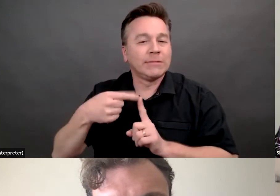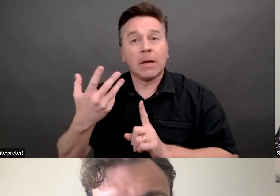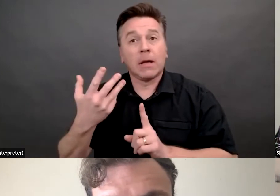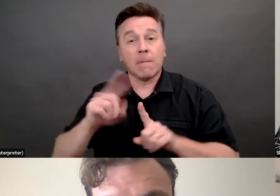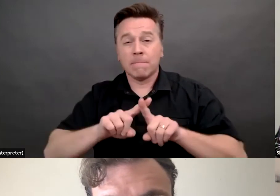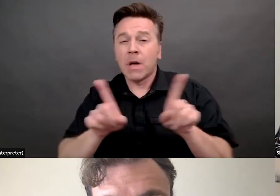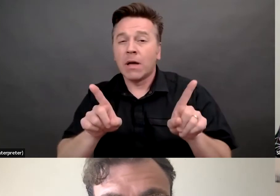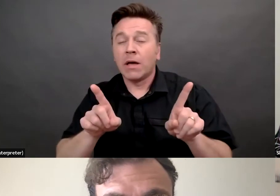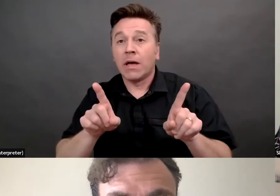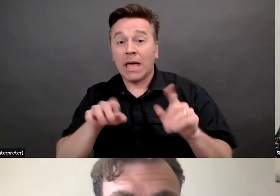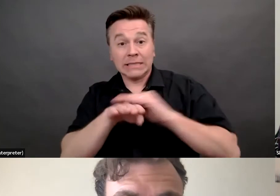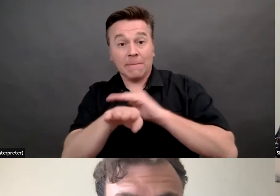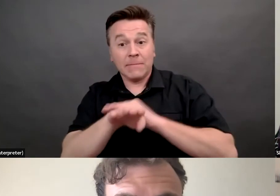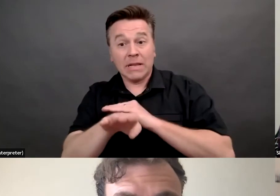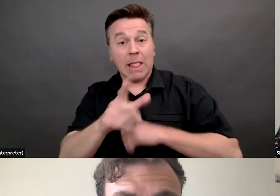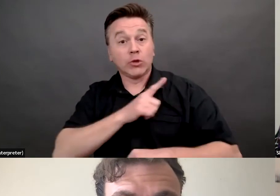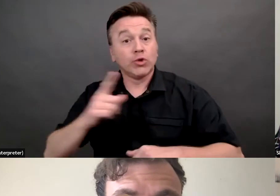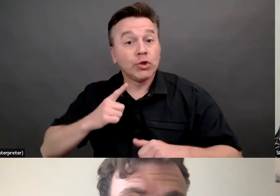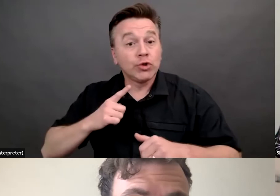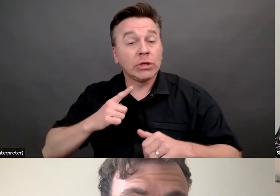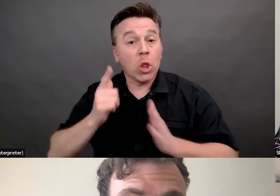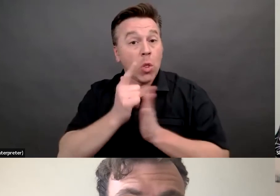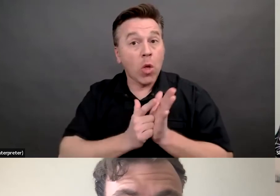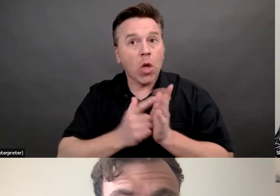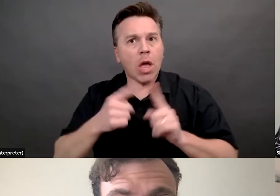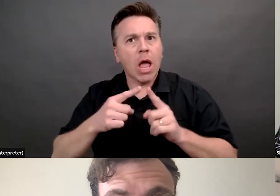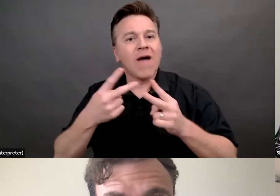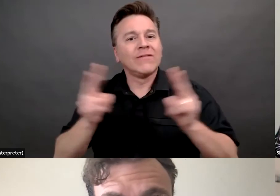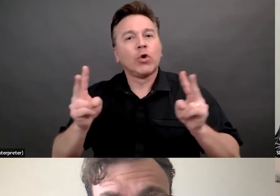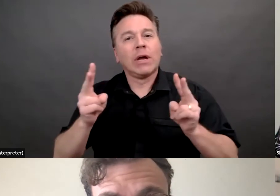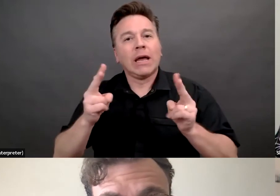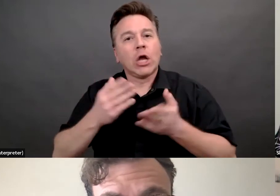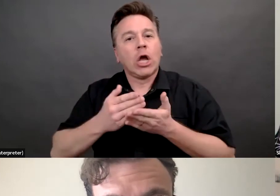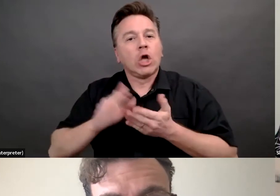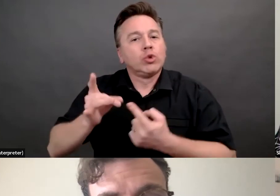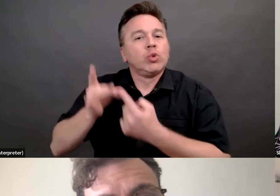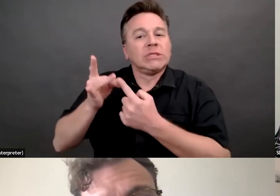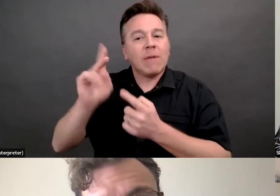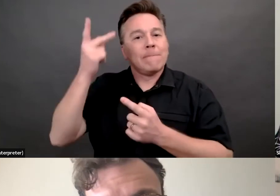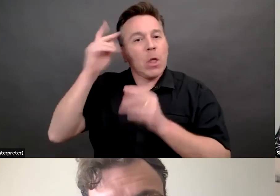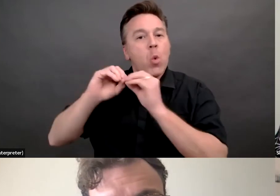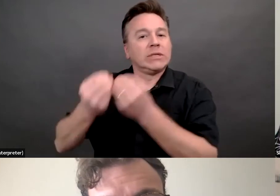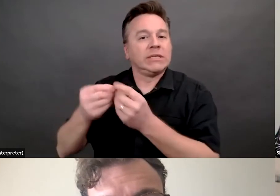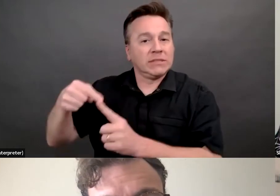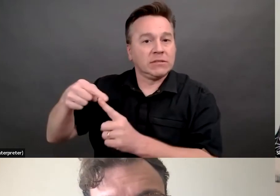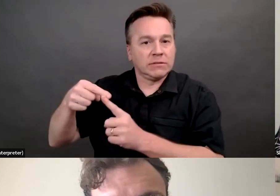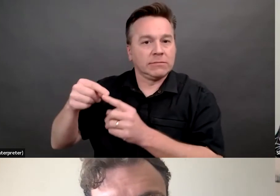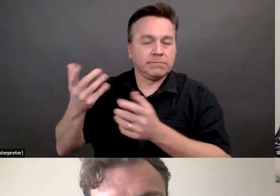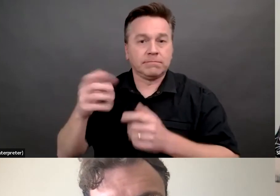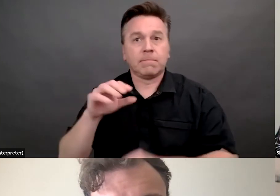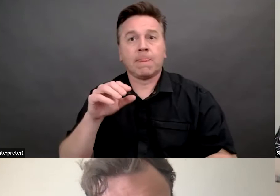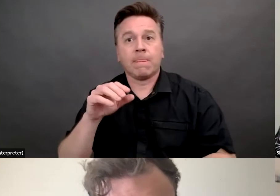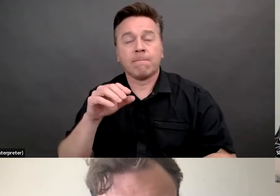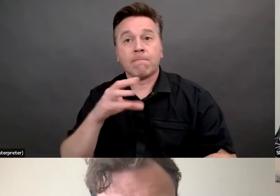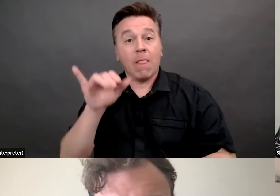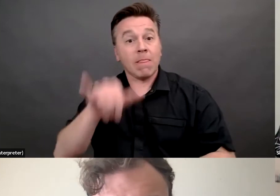But accessibility legislation was fairly exclusive in terms of political organizing, right?